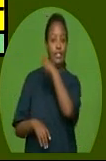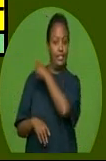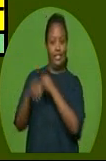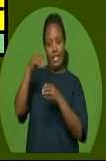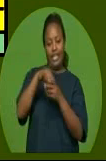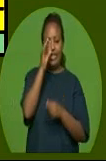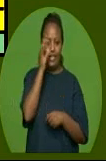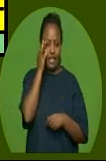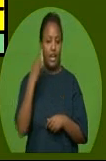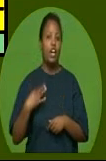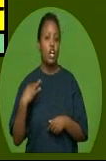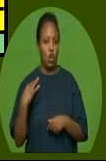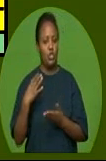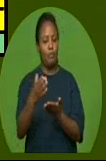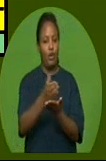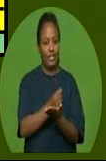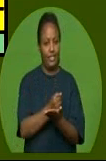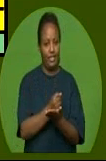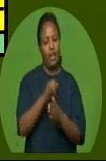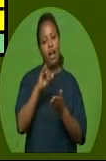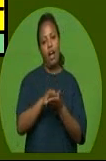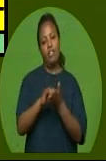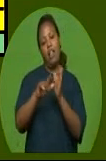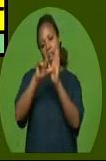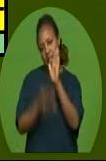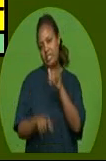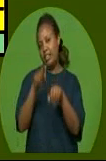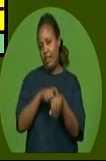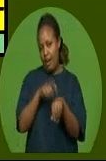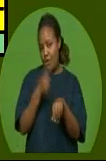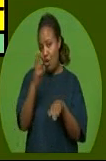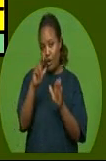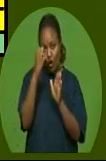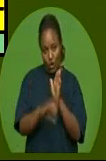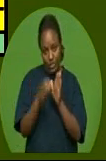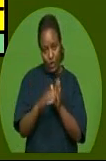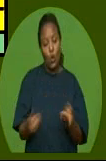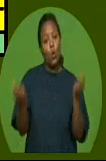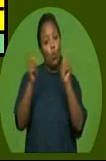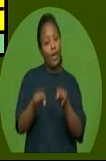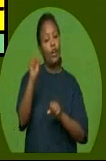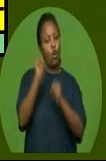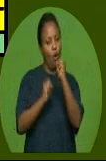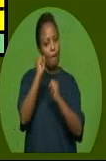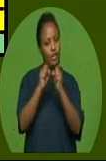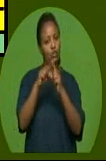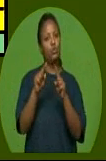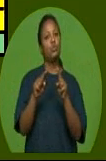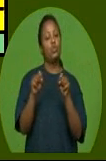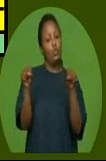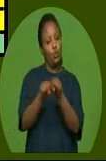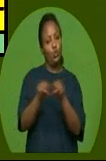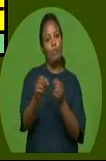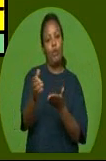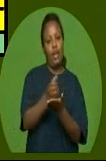figure, in India, cloth is produced at lesser time or cost when compared